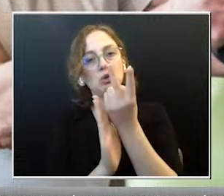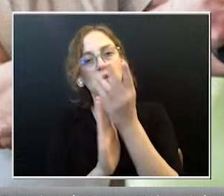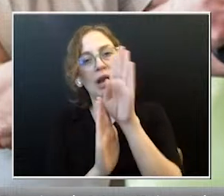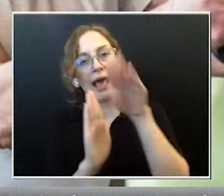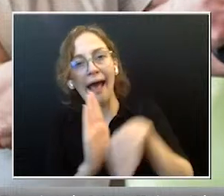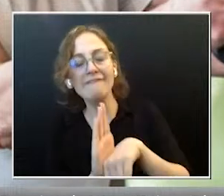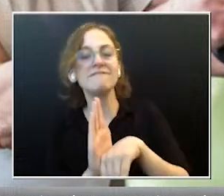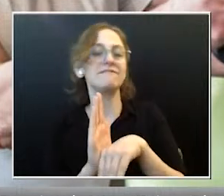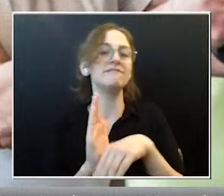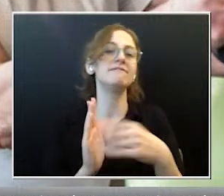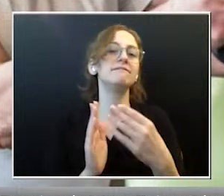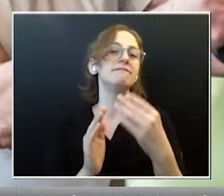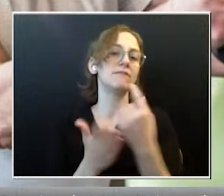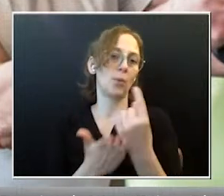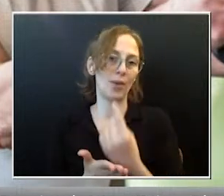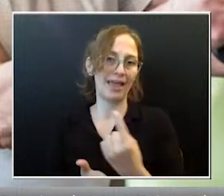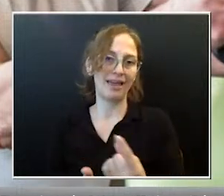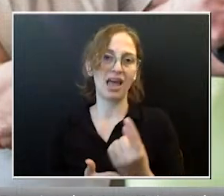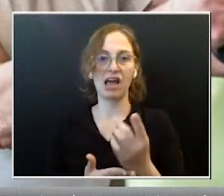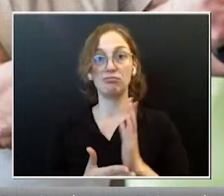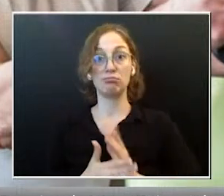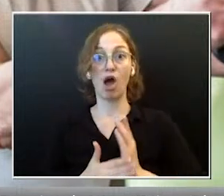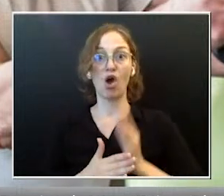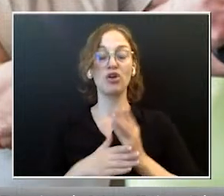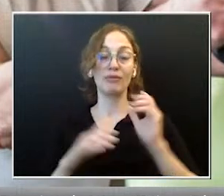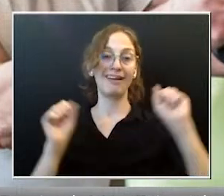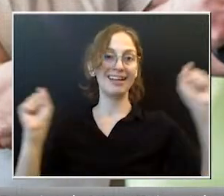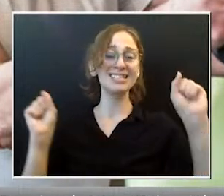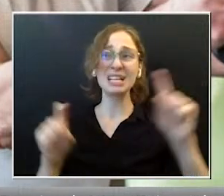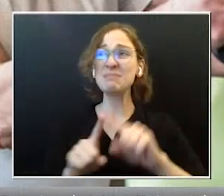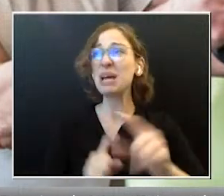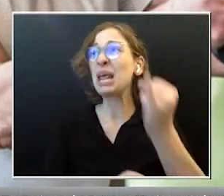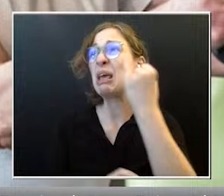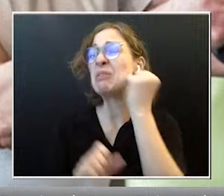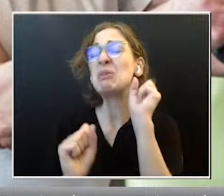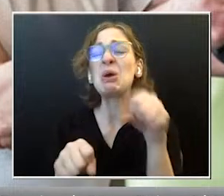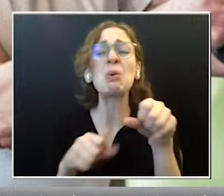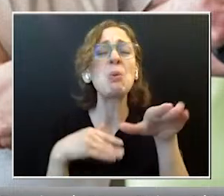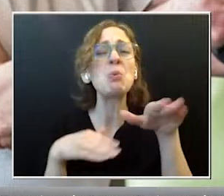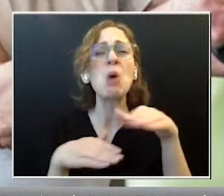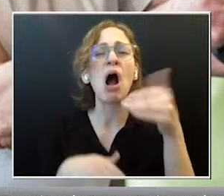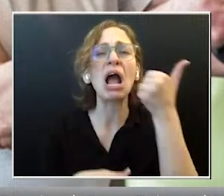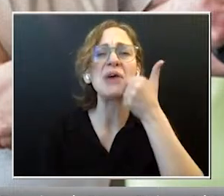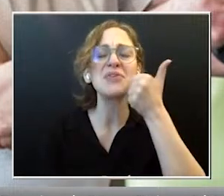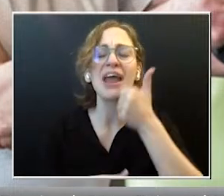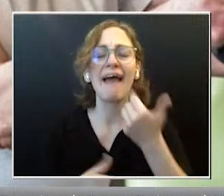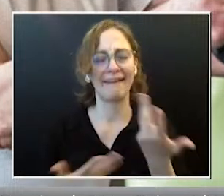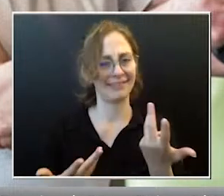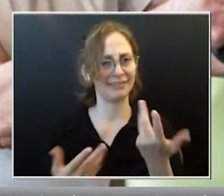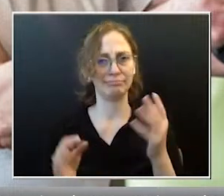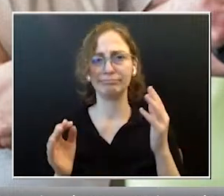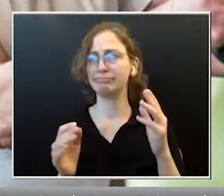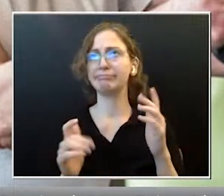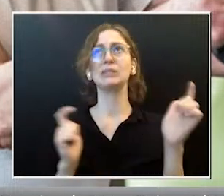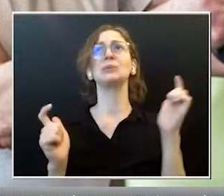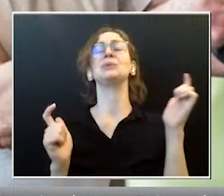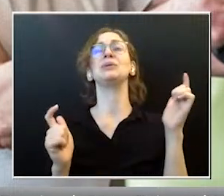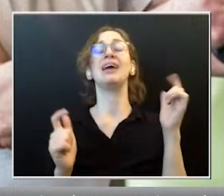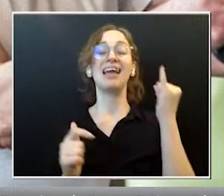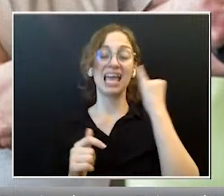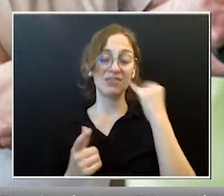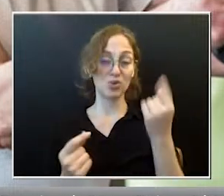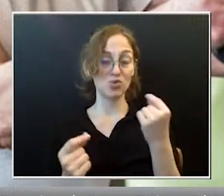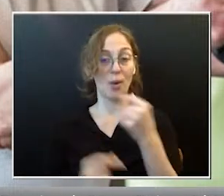have also said, gosh, if you can just walk every day, that'll be huge. Muscle strengthening activities, 2 or more days a week, can be tremendously